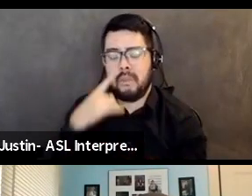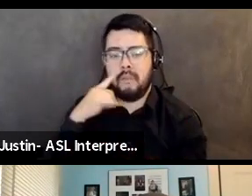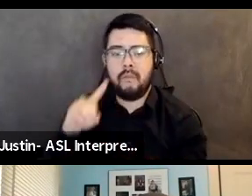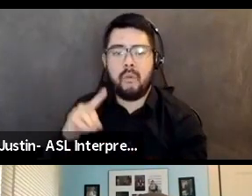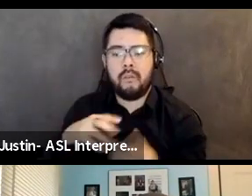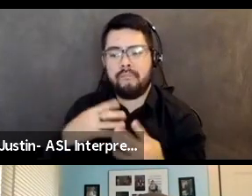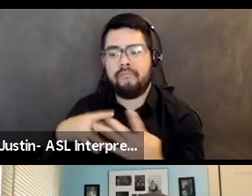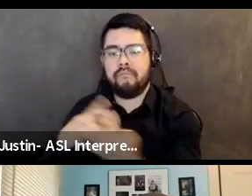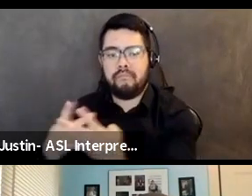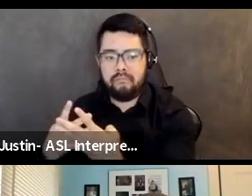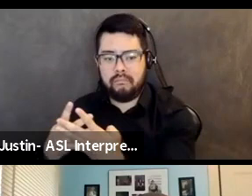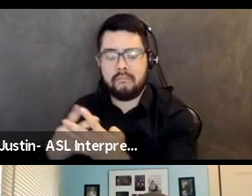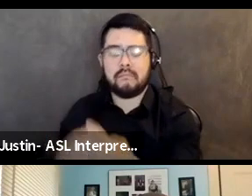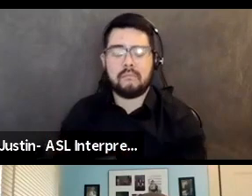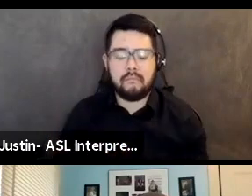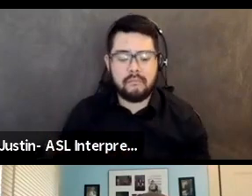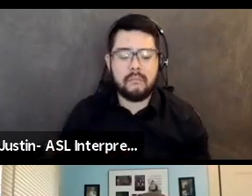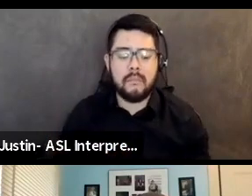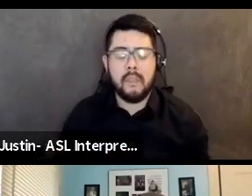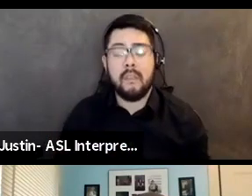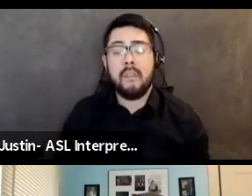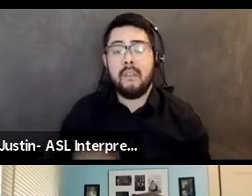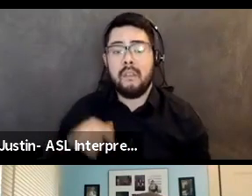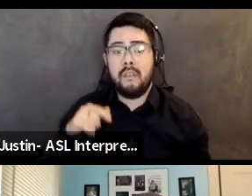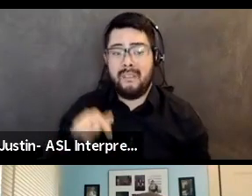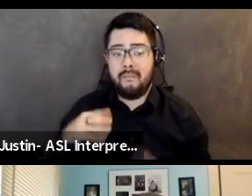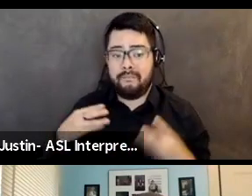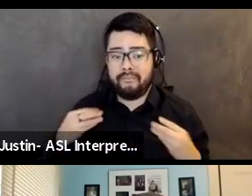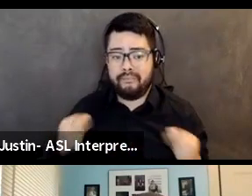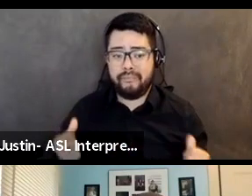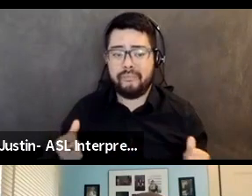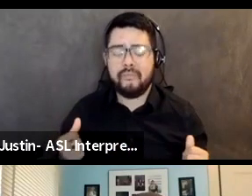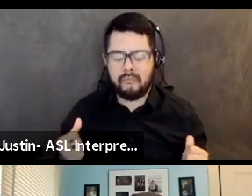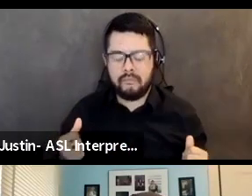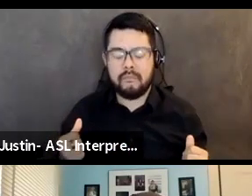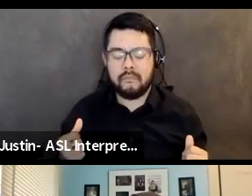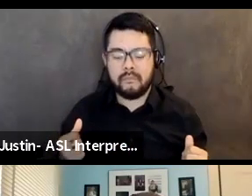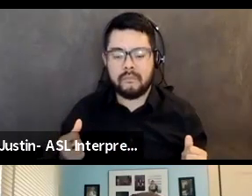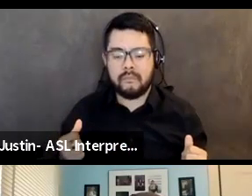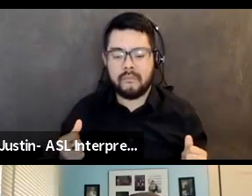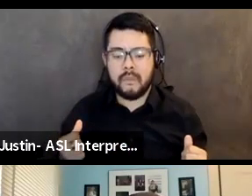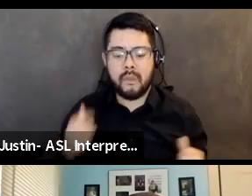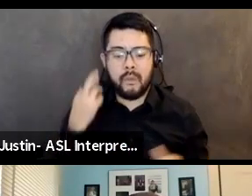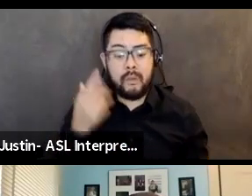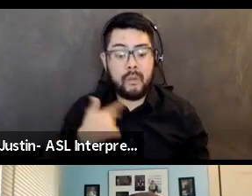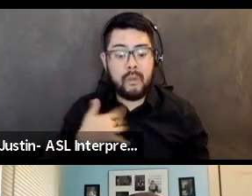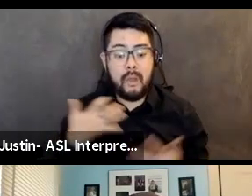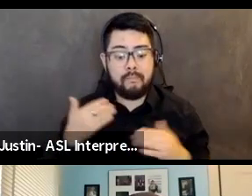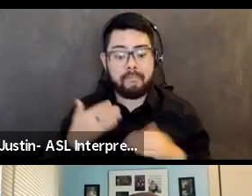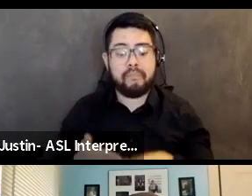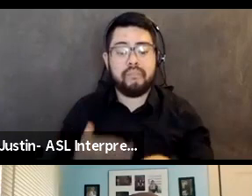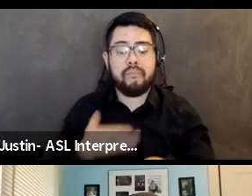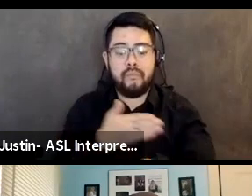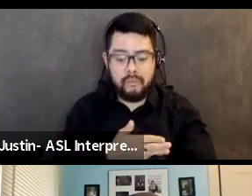resolution is intended to move us forward so we are ensuring students